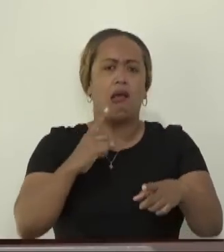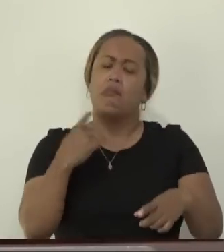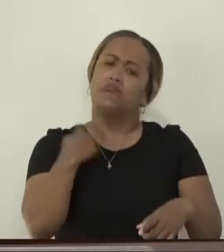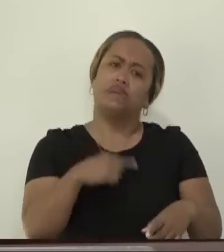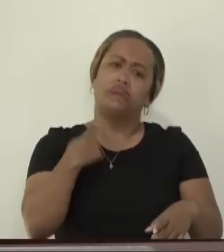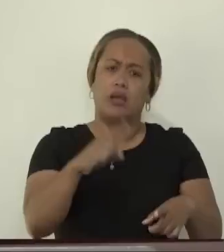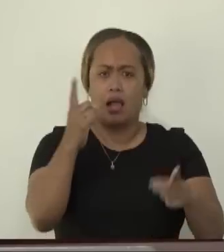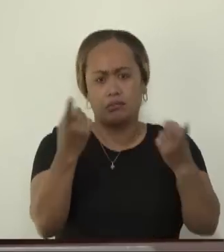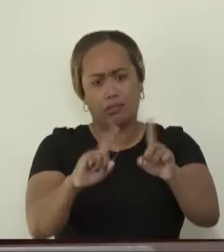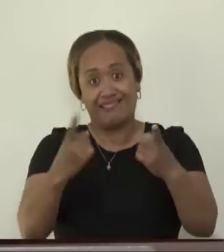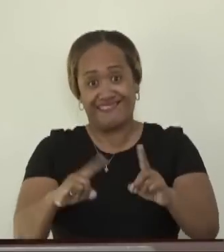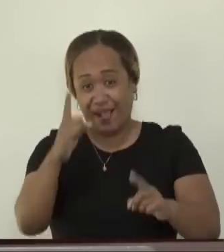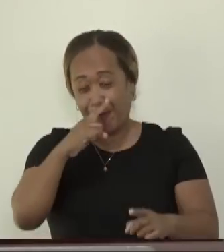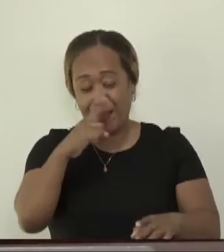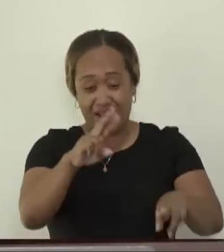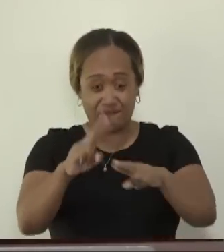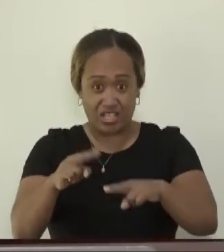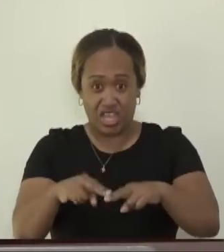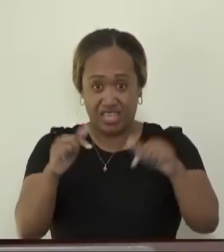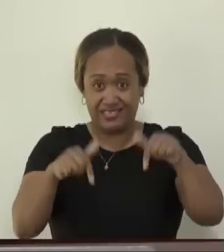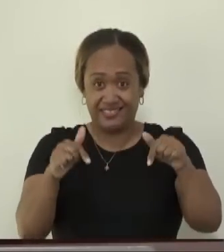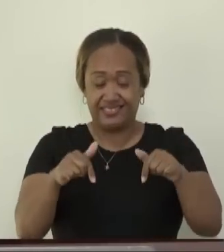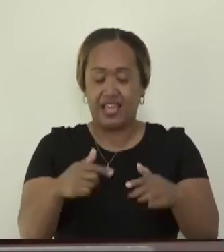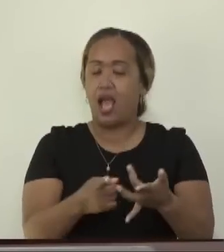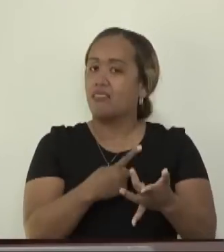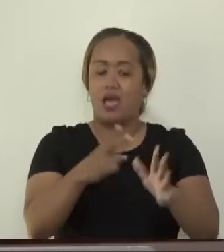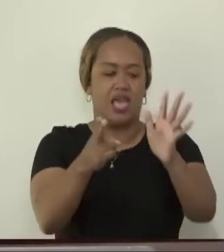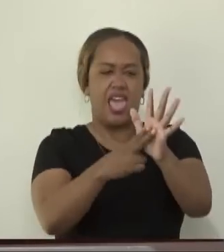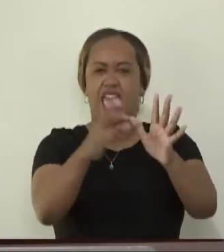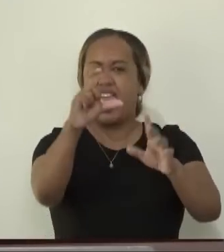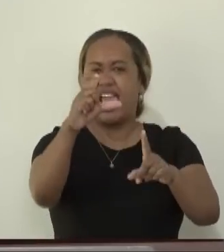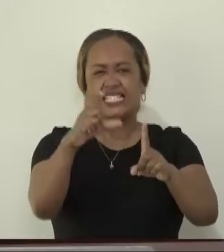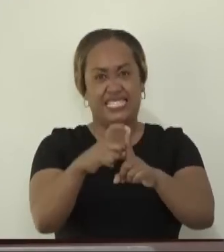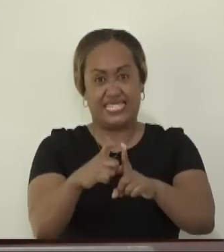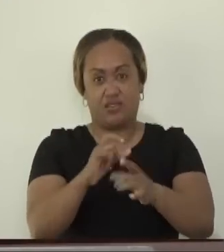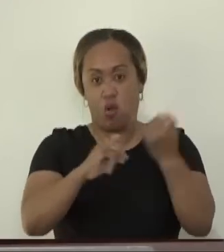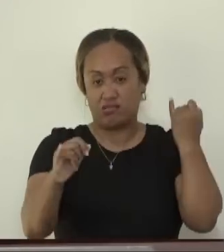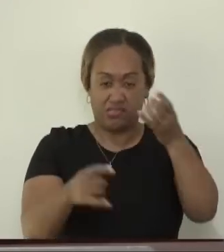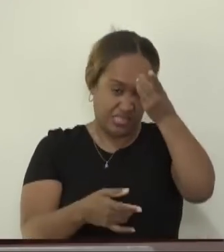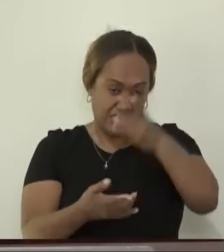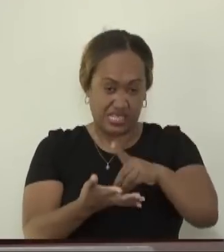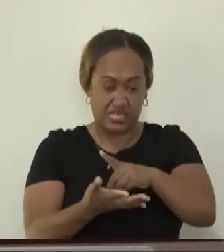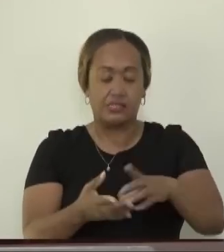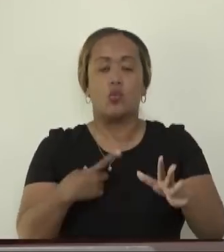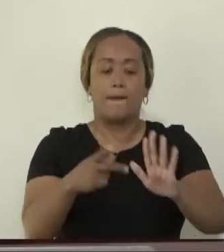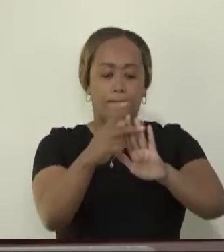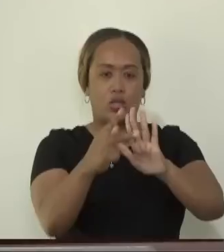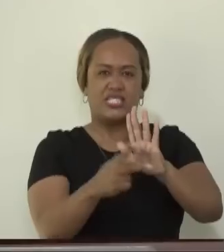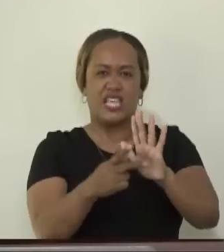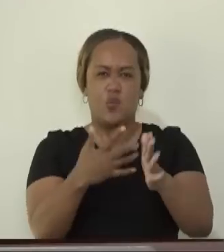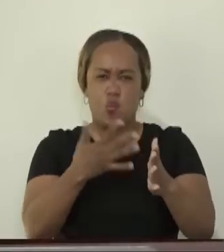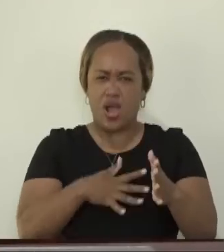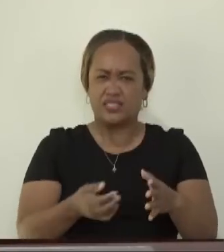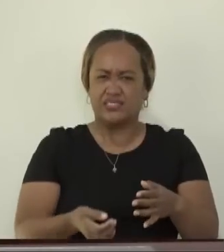people every year, more than any other disease. Policies will be implemented to reduce the intake